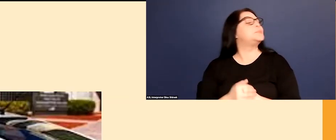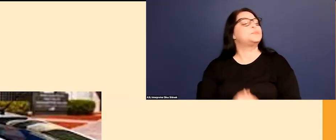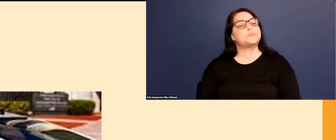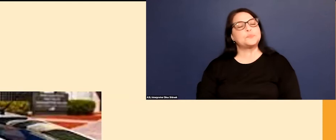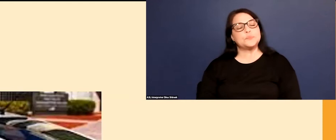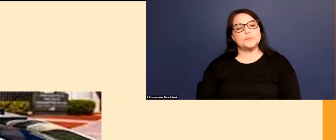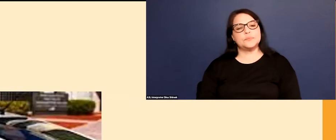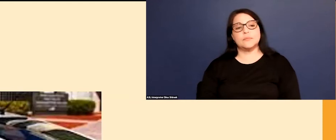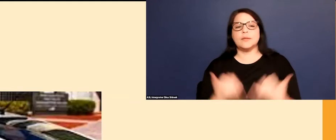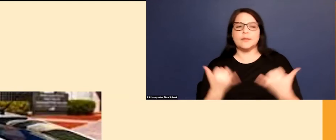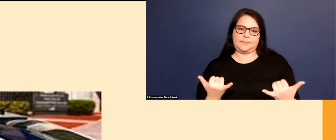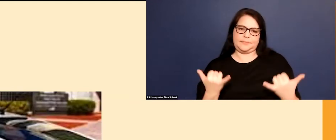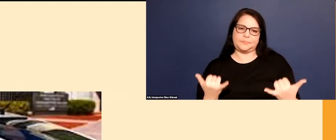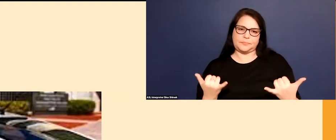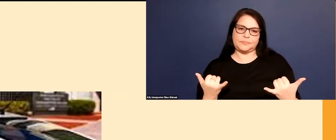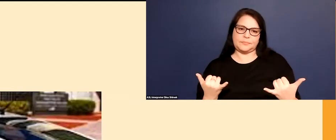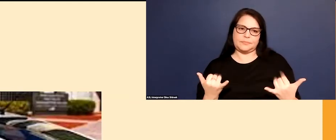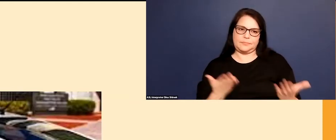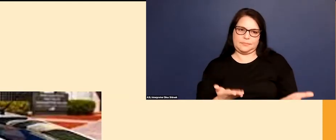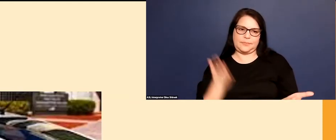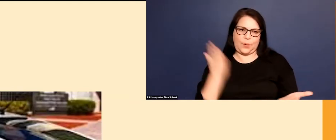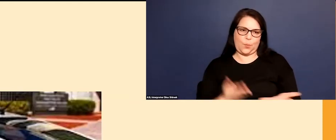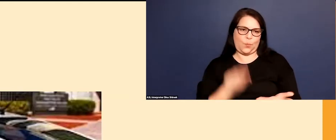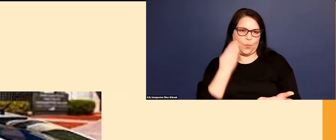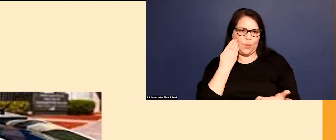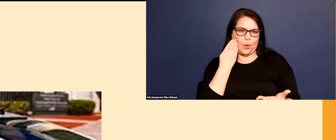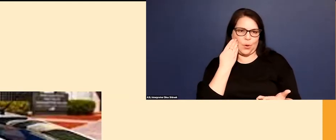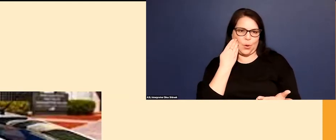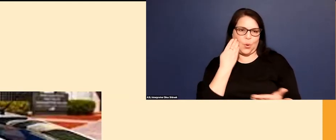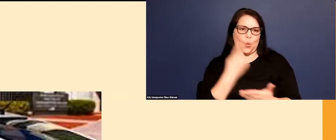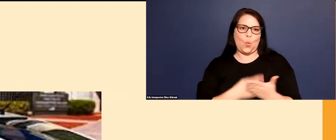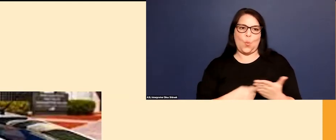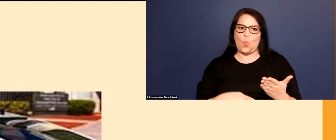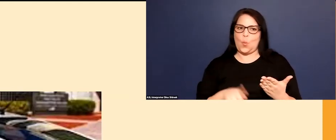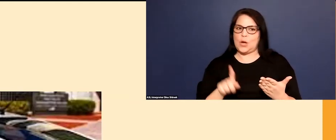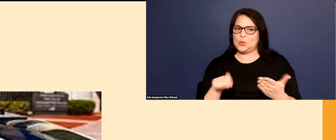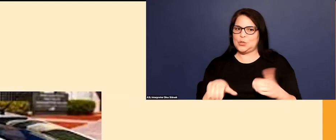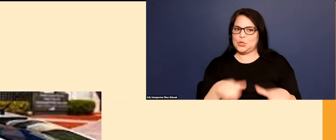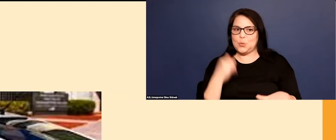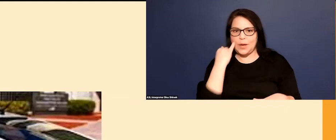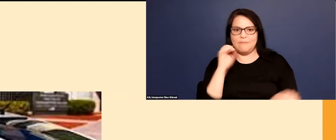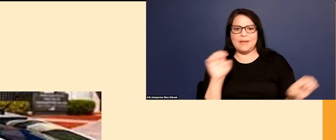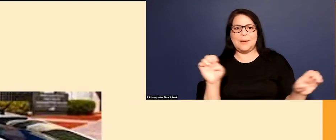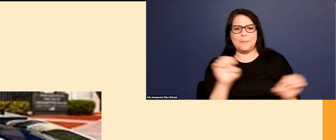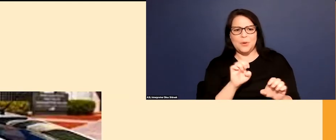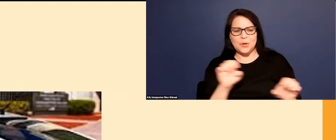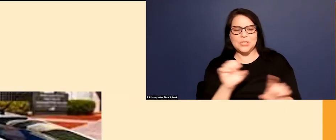But for now, you're going to learn what you should do in an